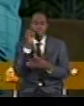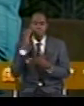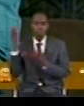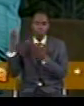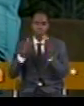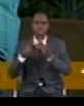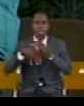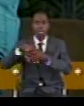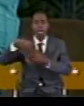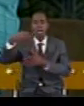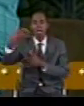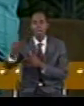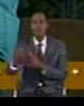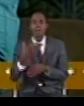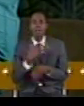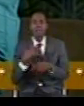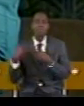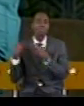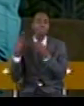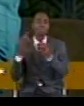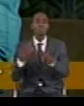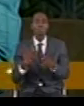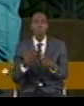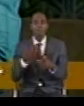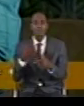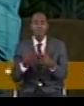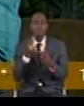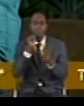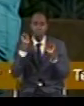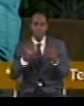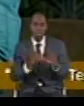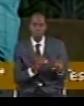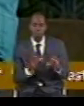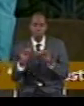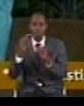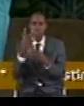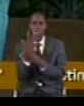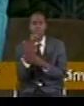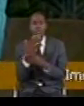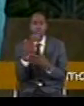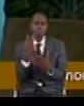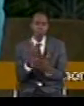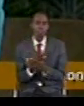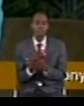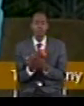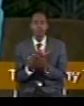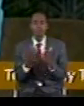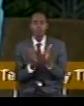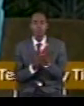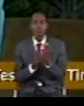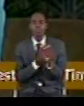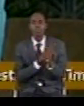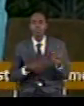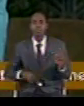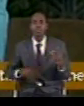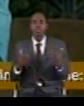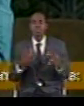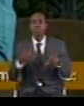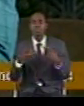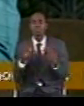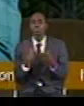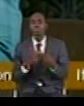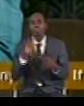lo and behold, since then, she can move the arm around. Praise the Lord. And now we'll take you to